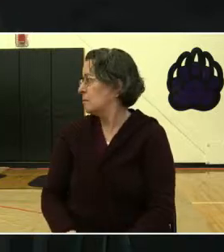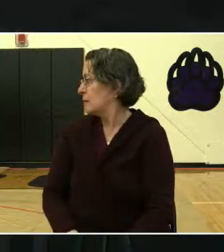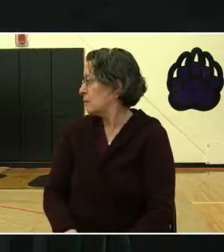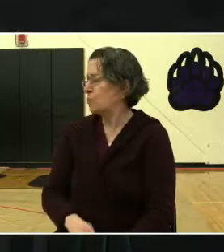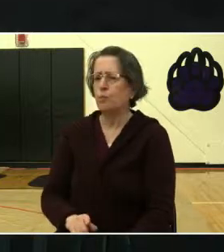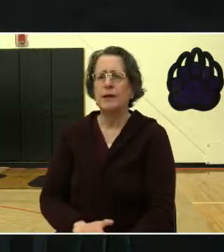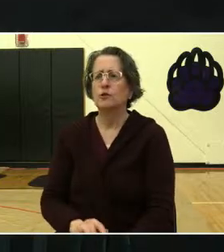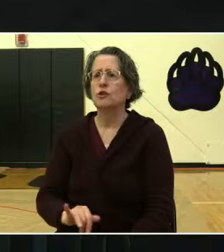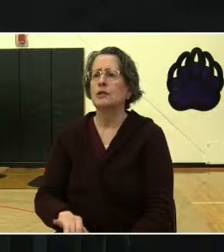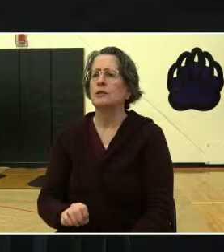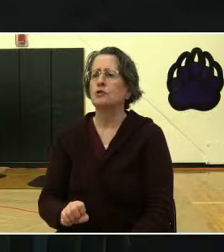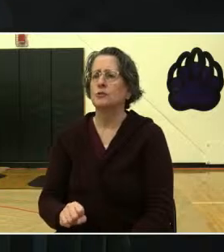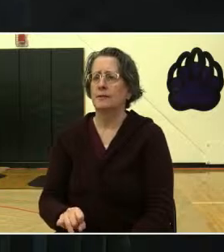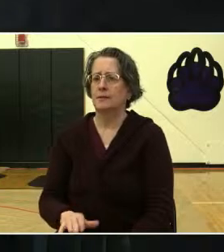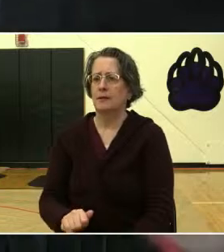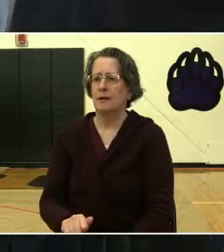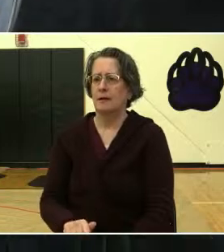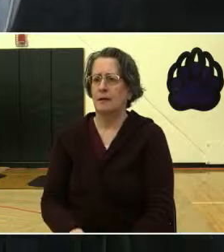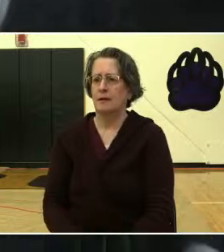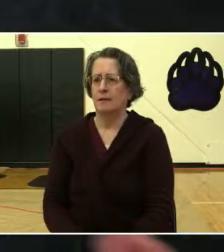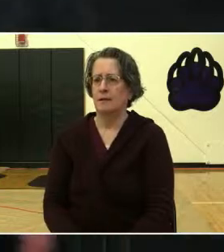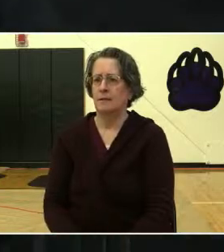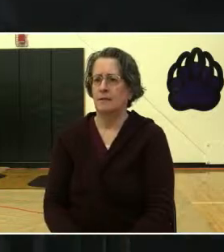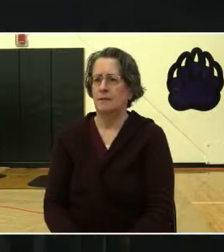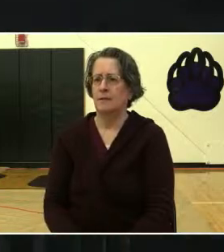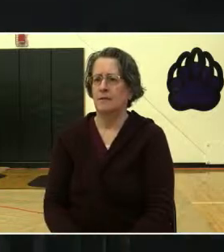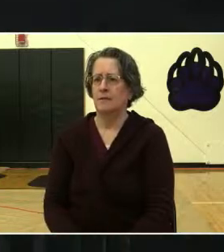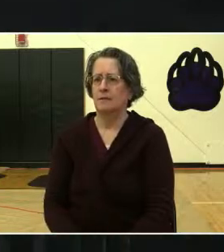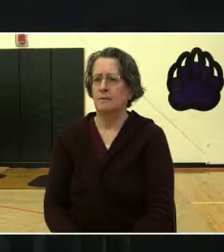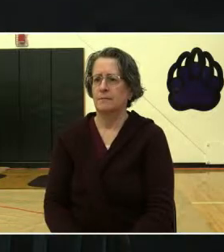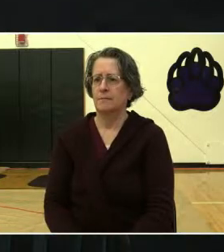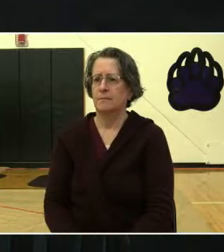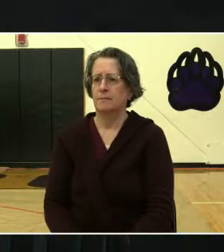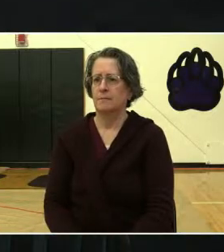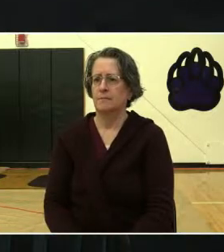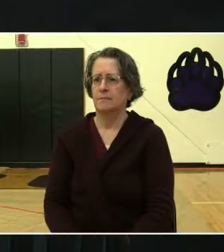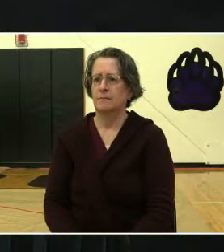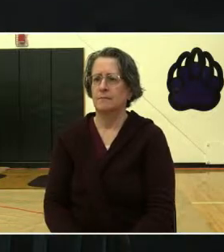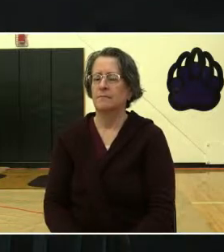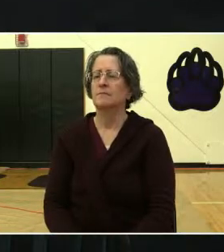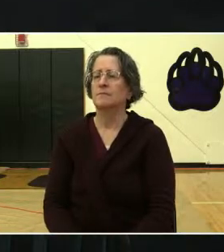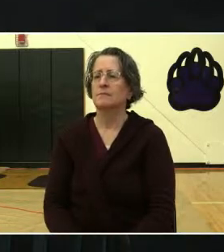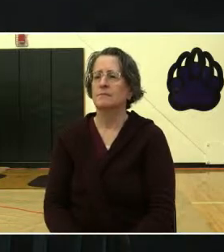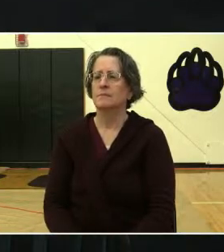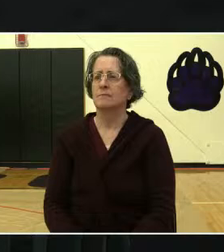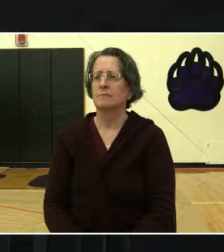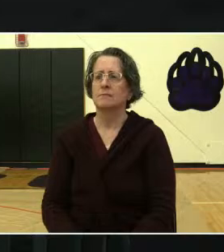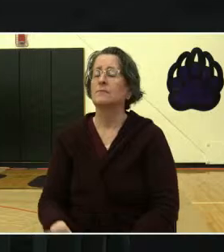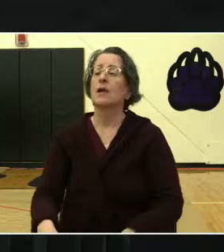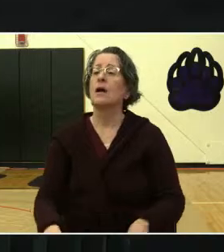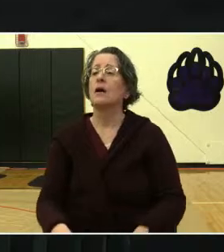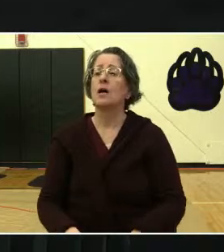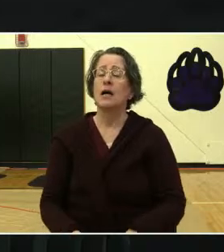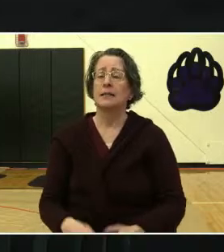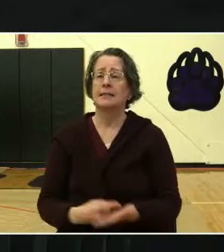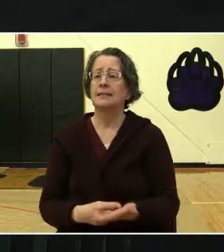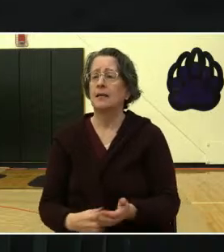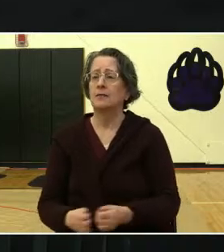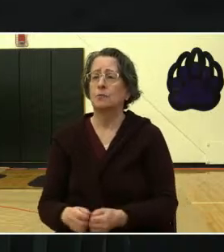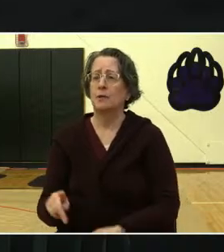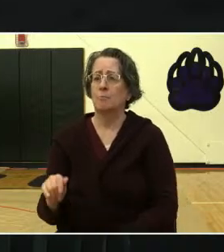it is debatable thank you is there any discussion about the appeal of the